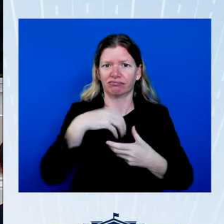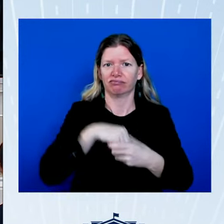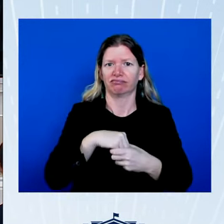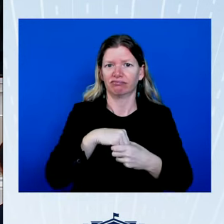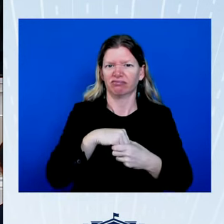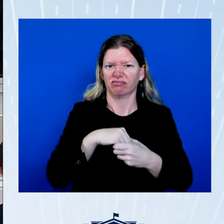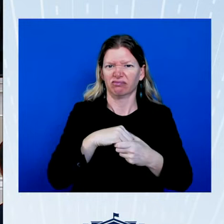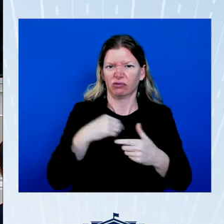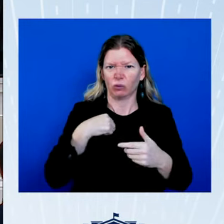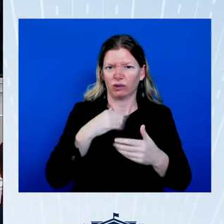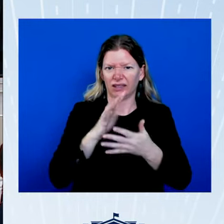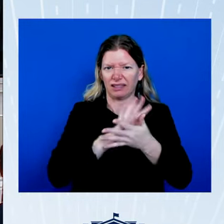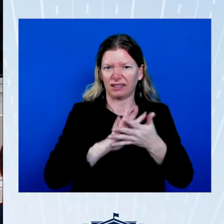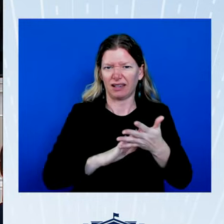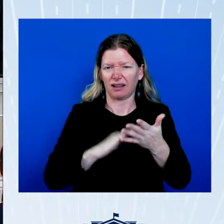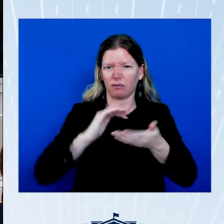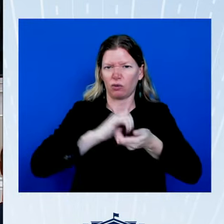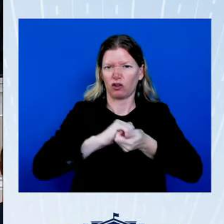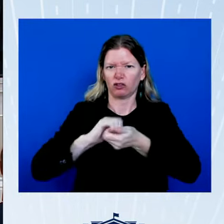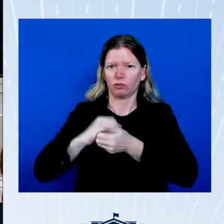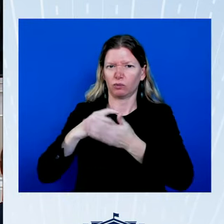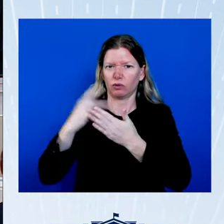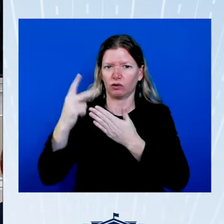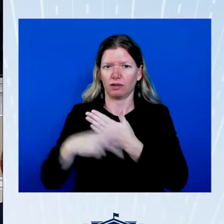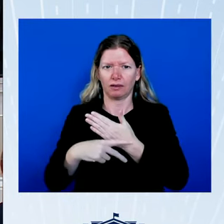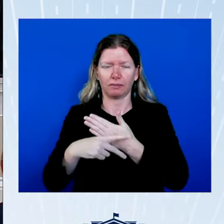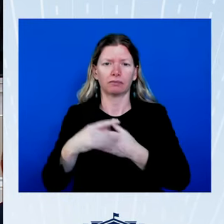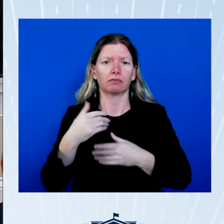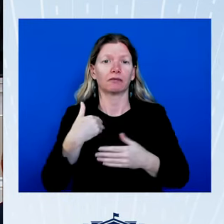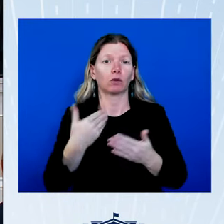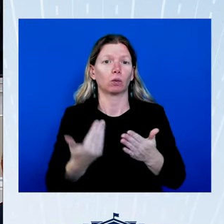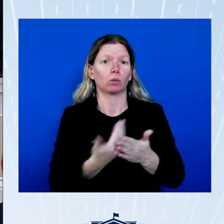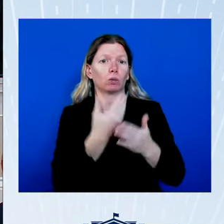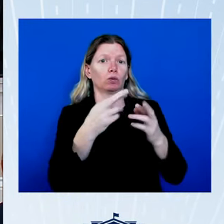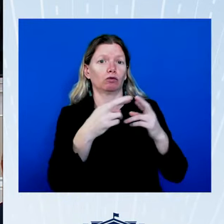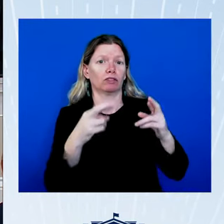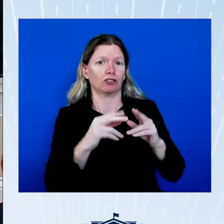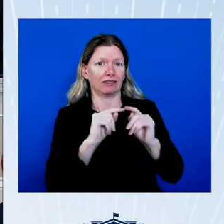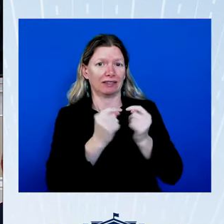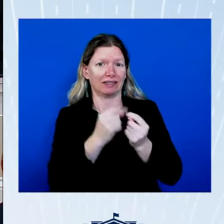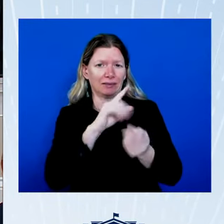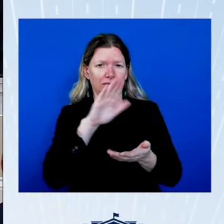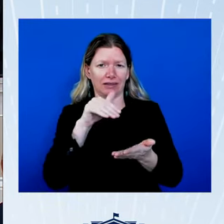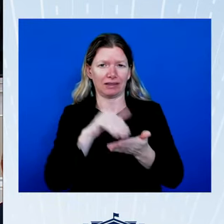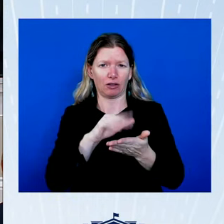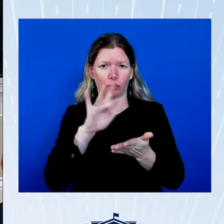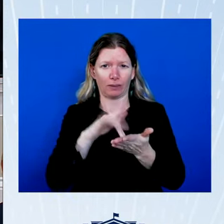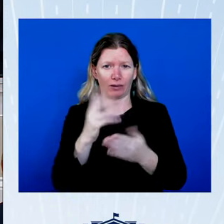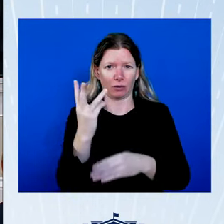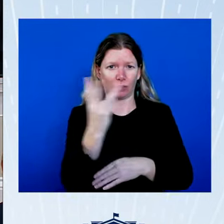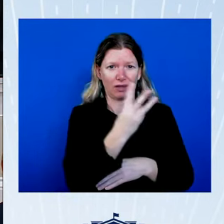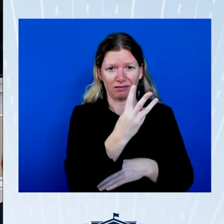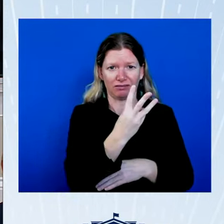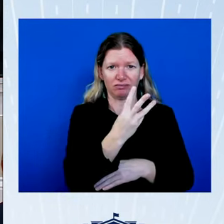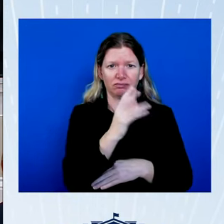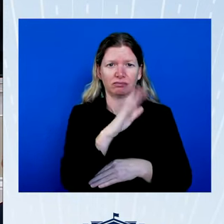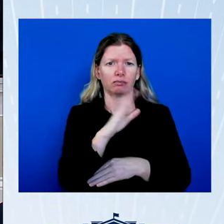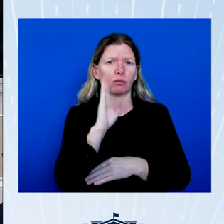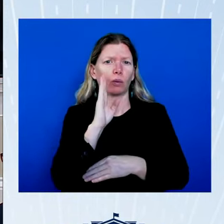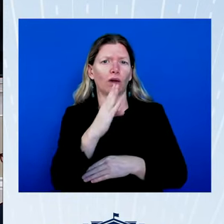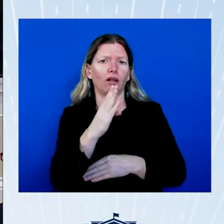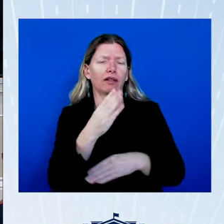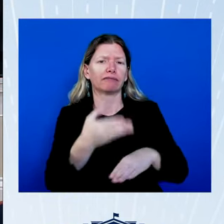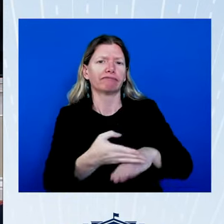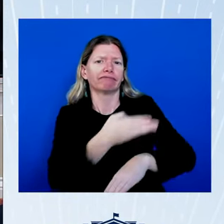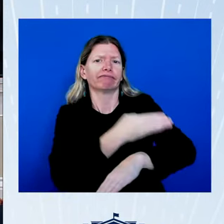This award will advance equitable adaptation in an inland community that will strengthen place-based capacity